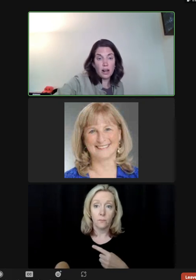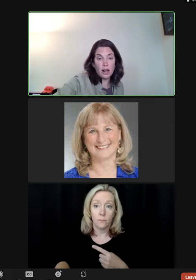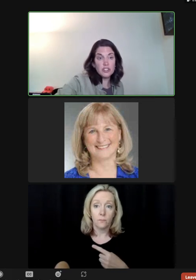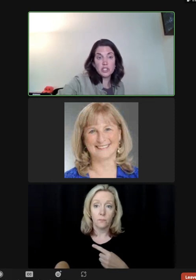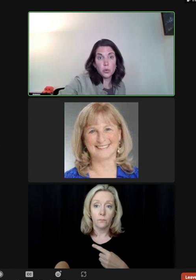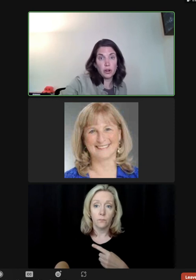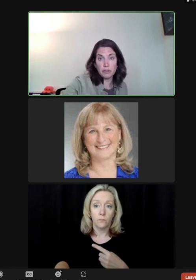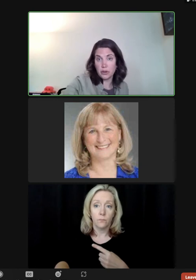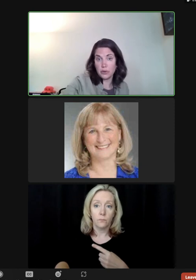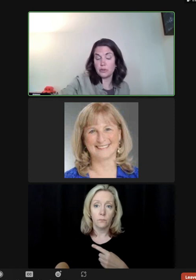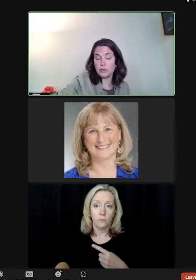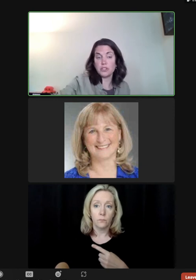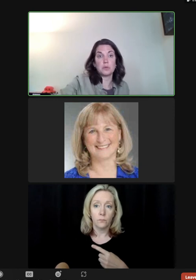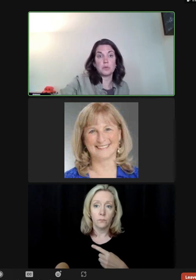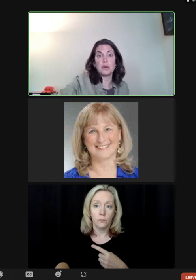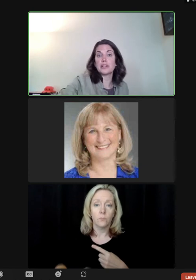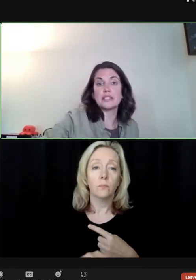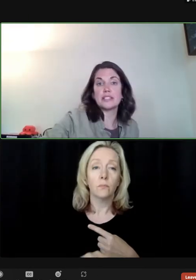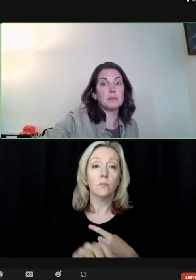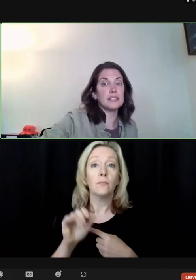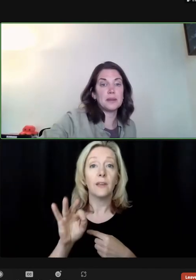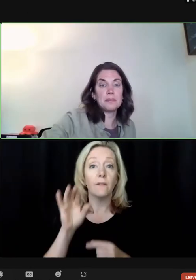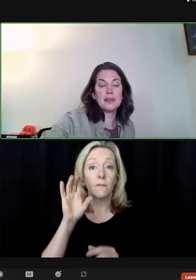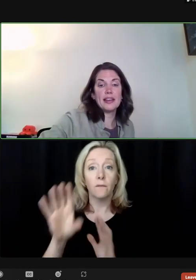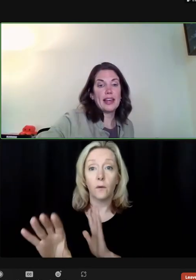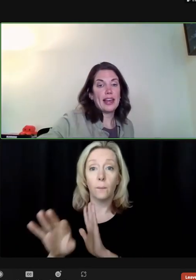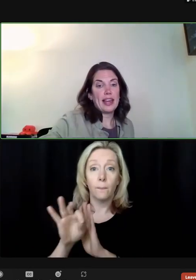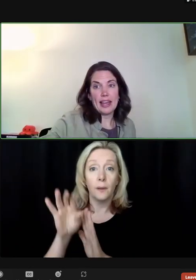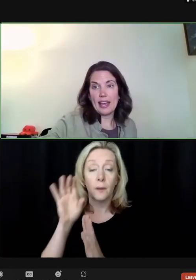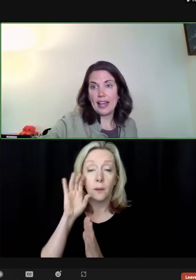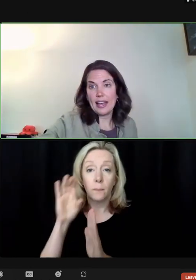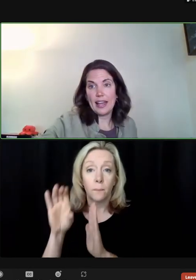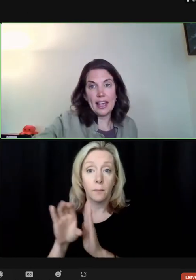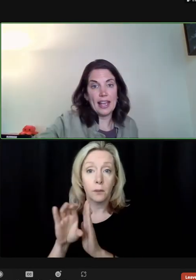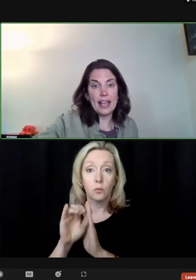items for our objects or our photos, just remembering symbolism